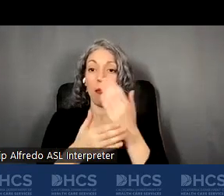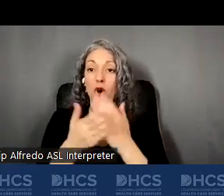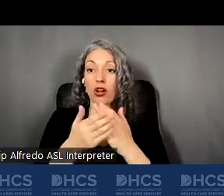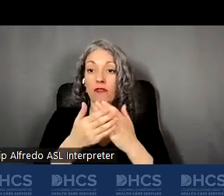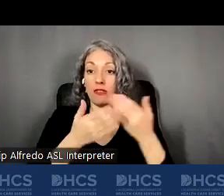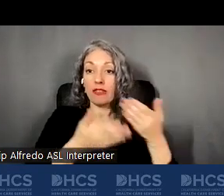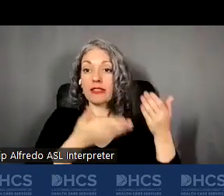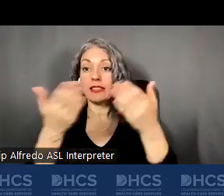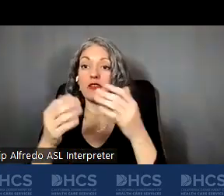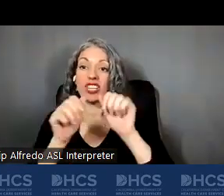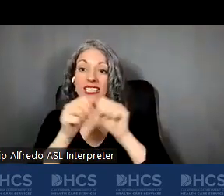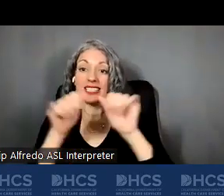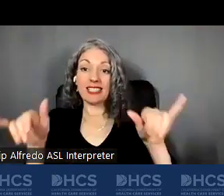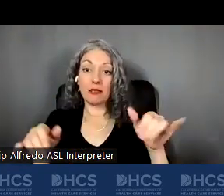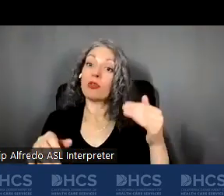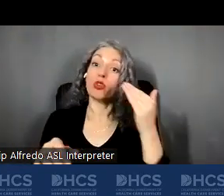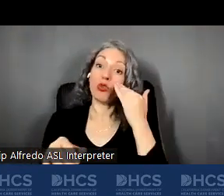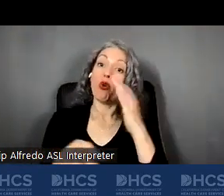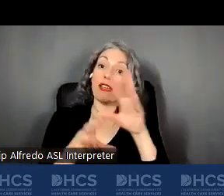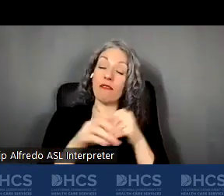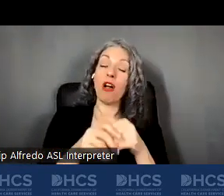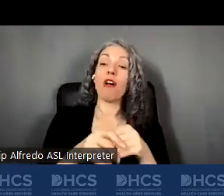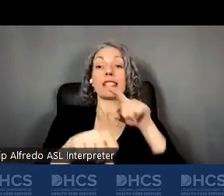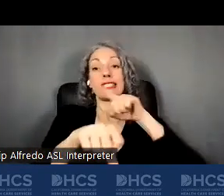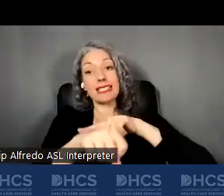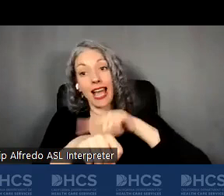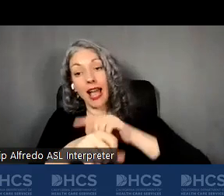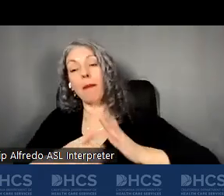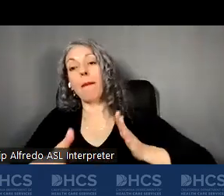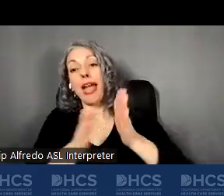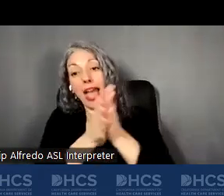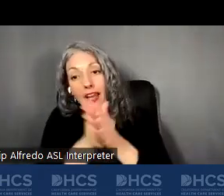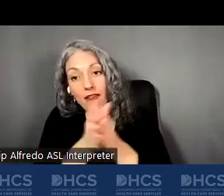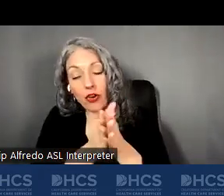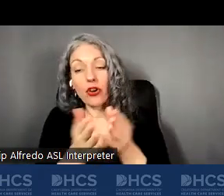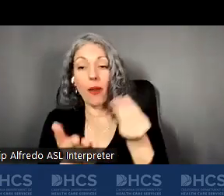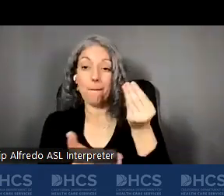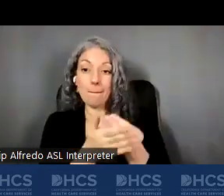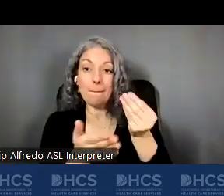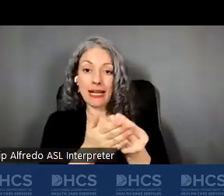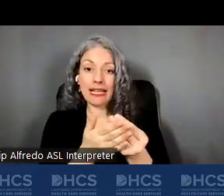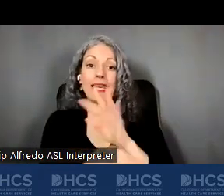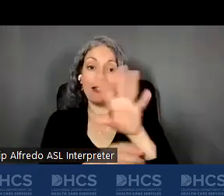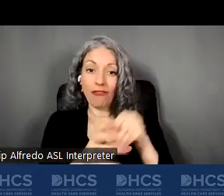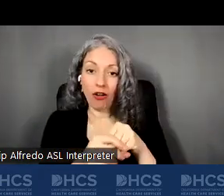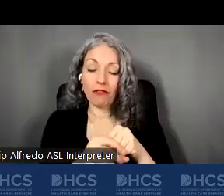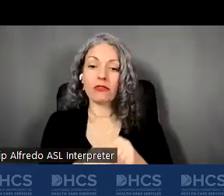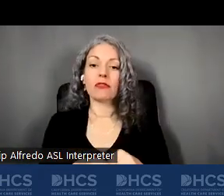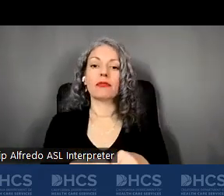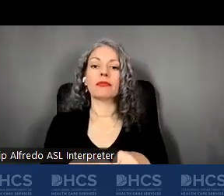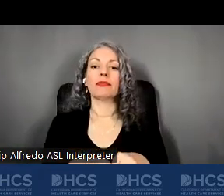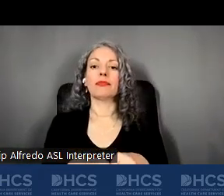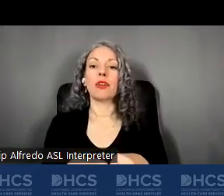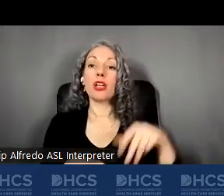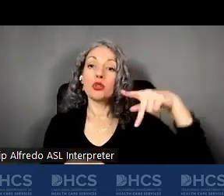going to take time and effort, and also funding. So PATH is really available to